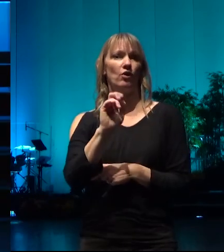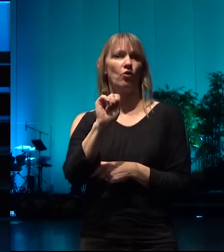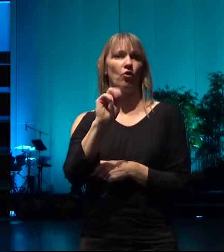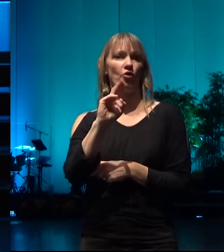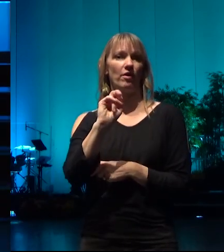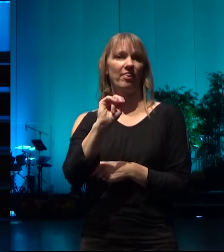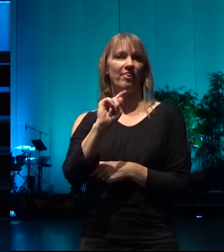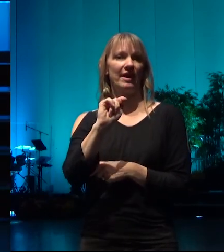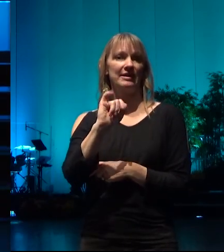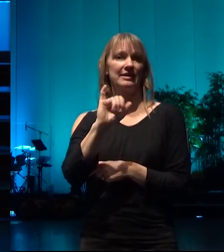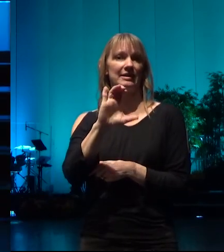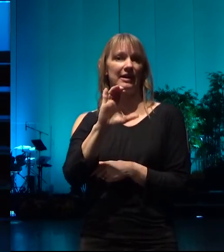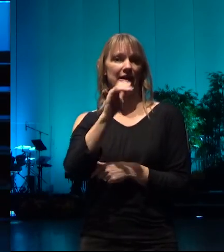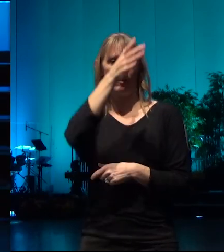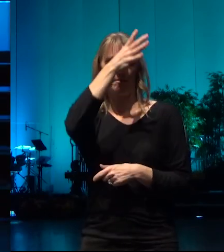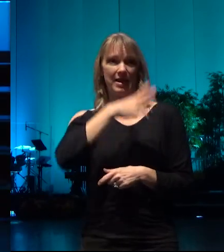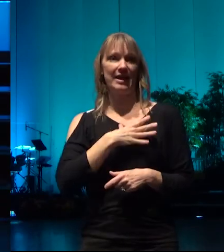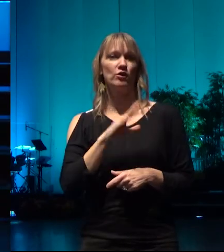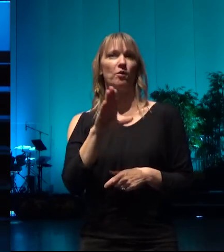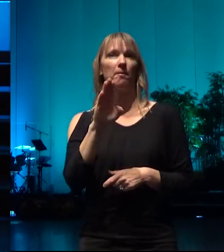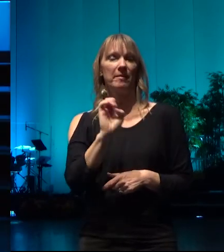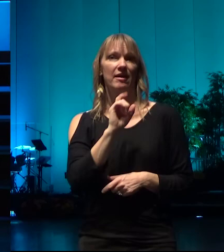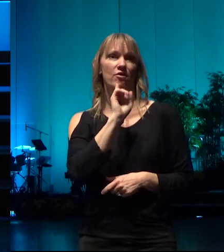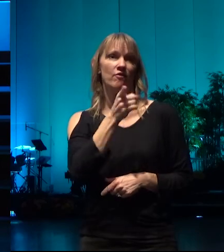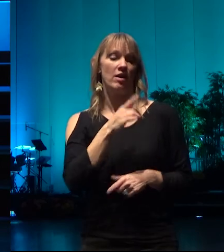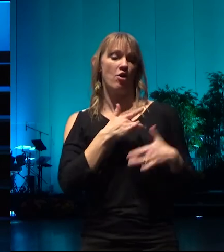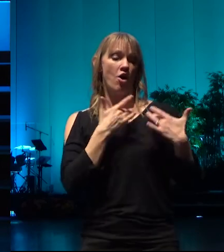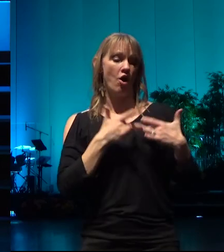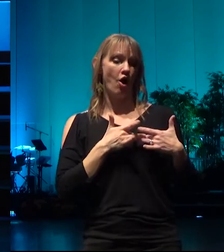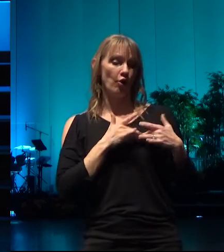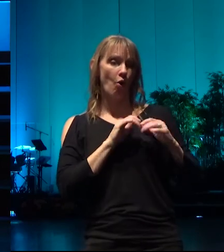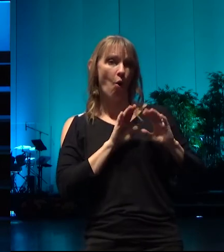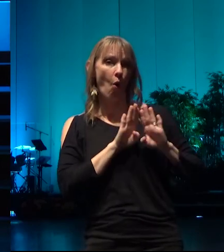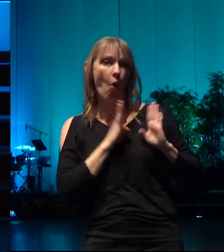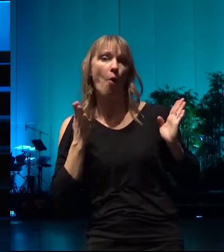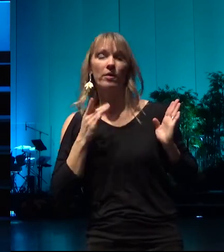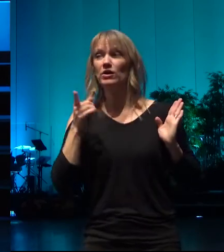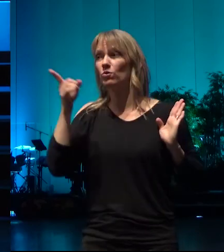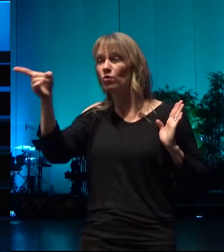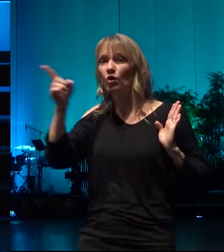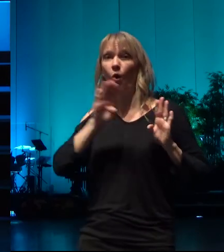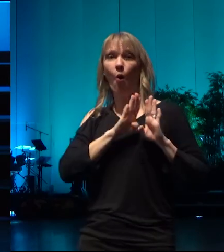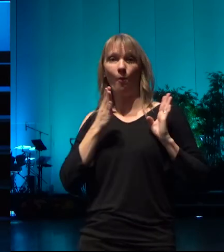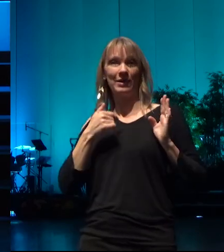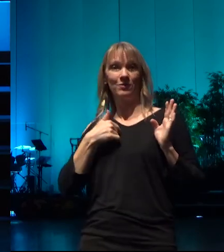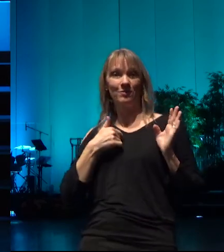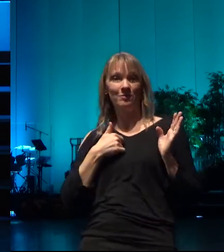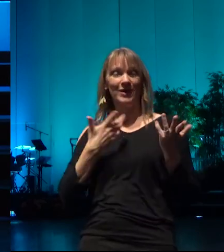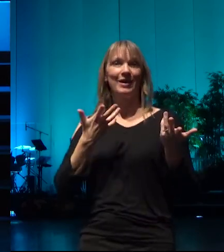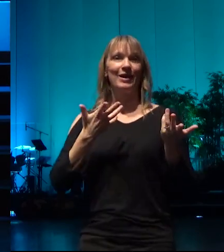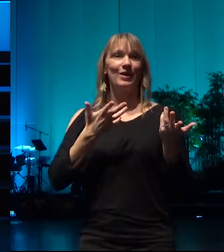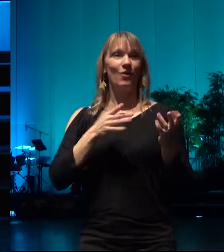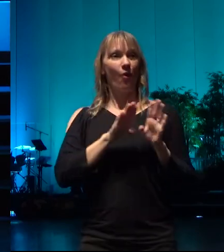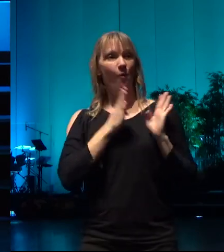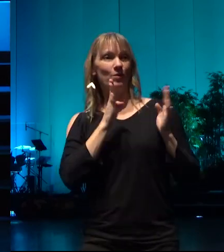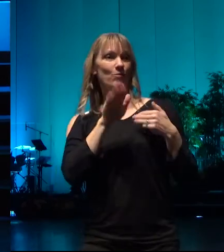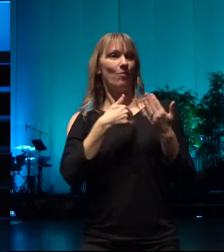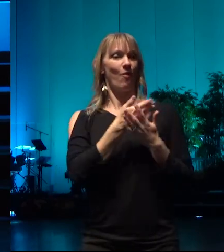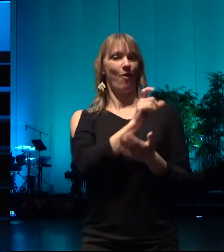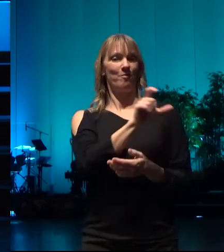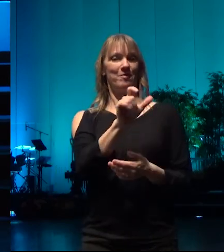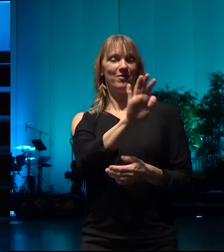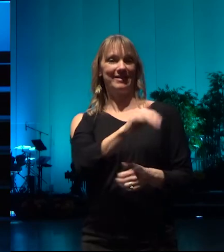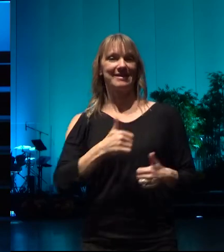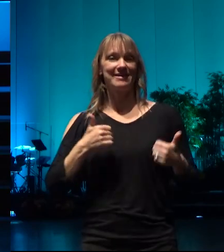he did a magnificent job. He had strong principles and strong ideals about our world. He was very passionate about